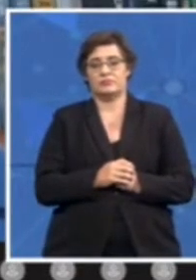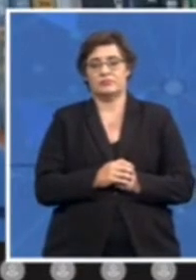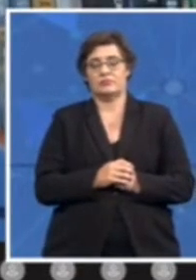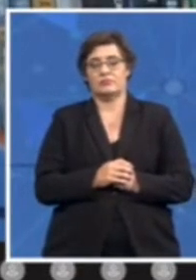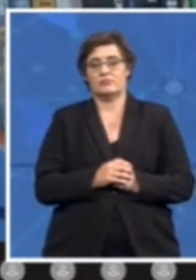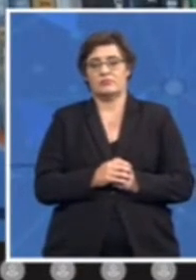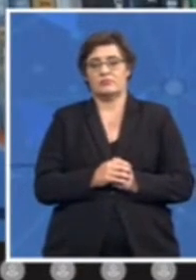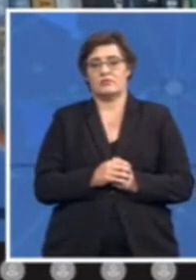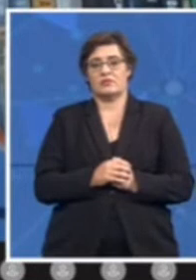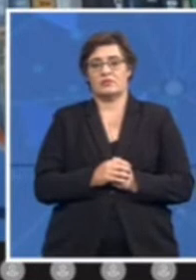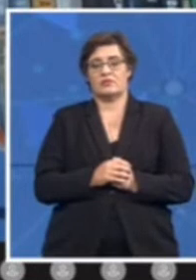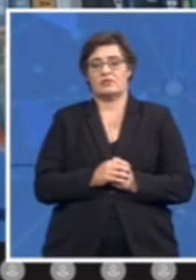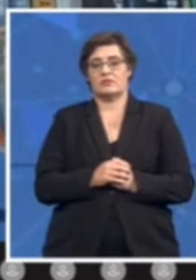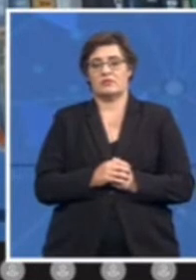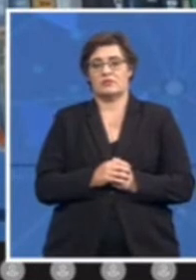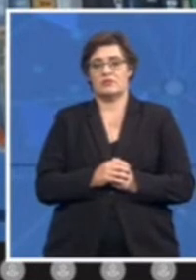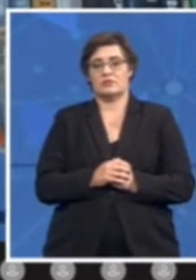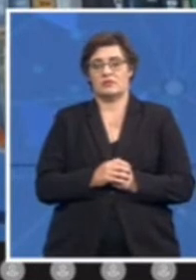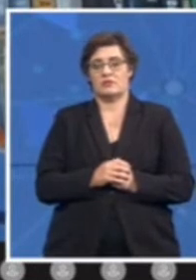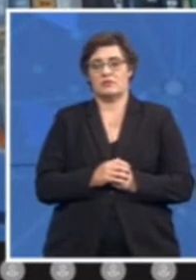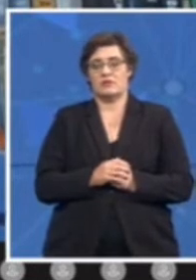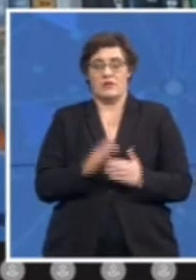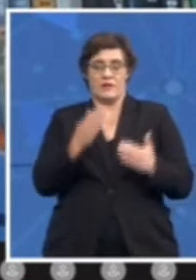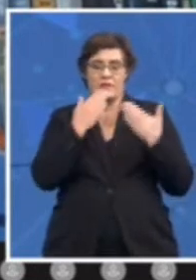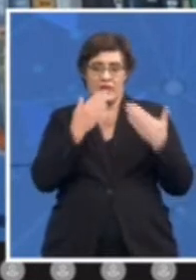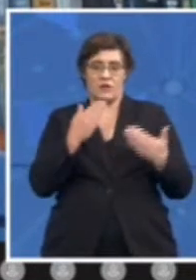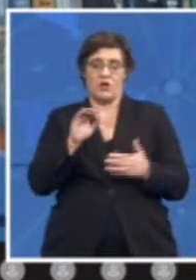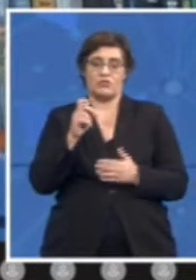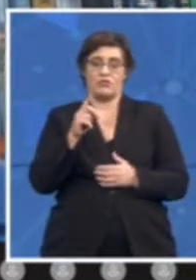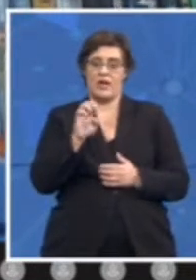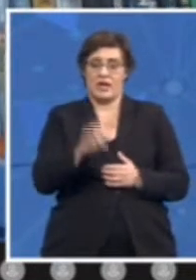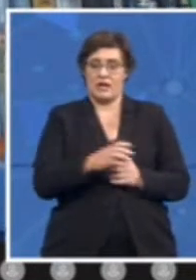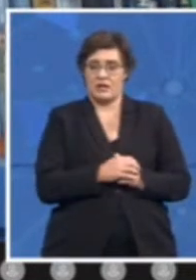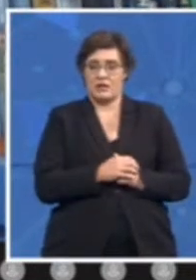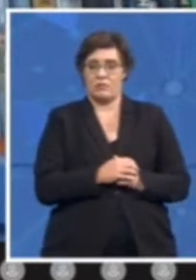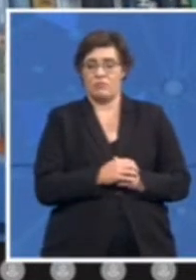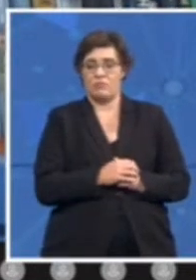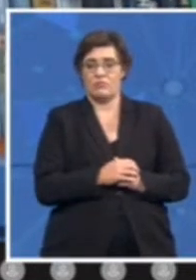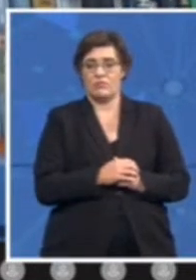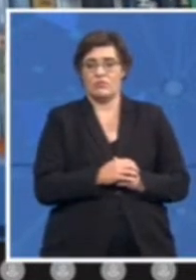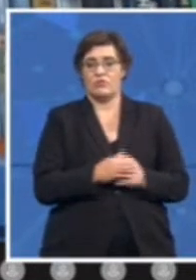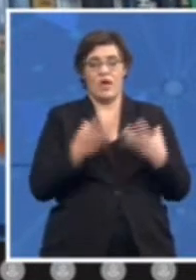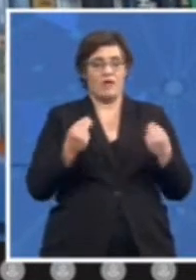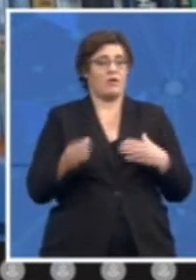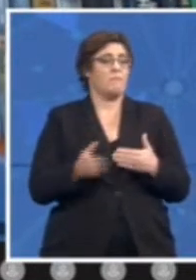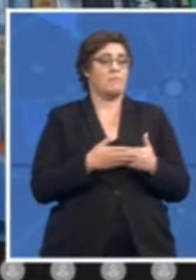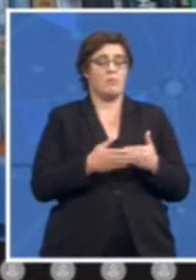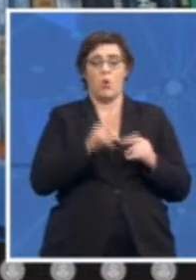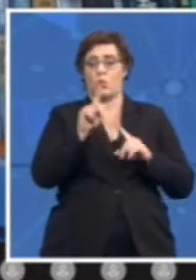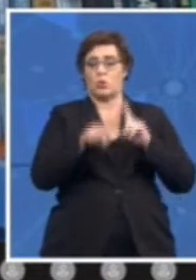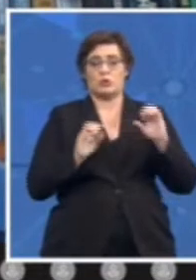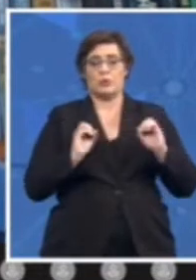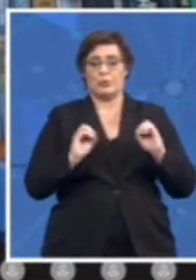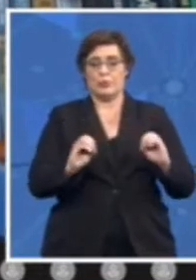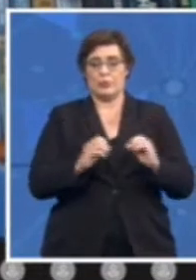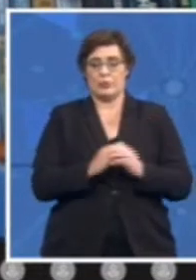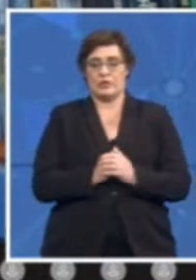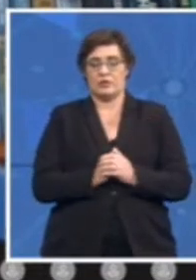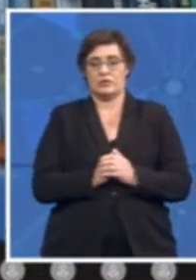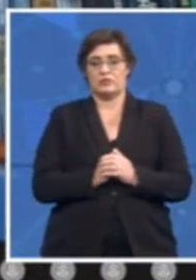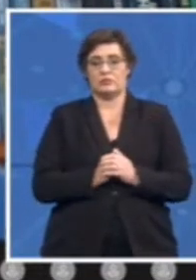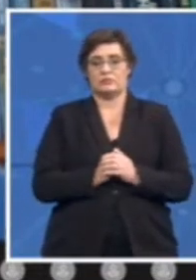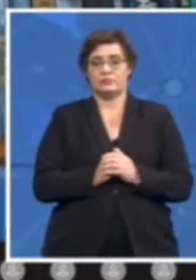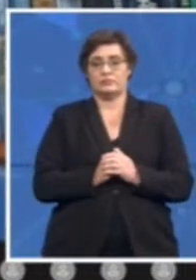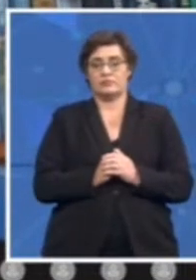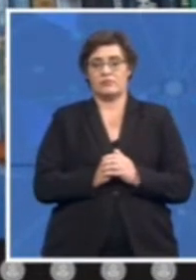Thank you, Andre. We do not have any further questions. I can, of course, understand we have